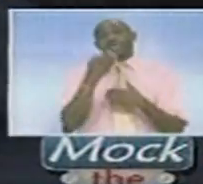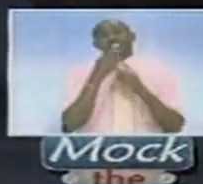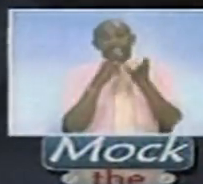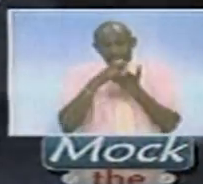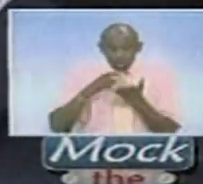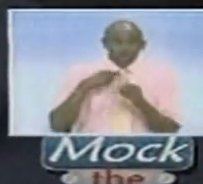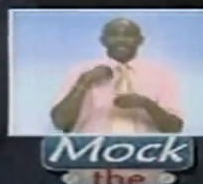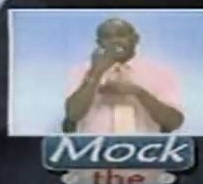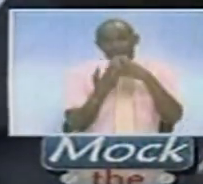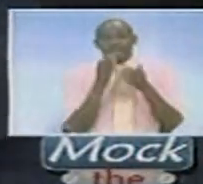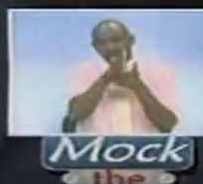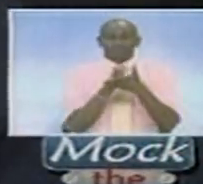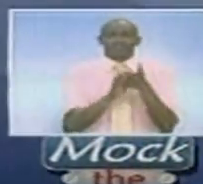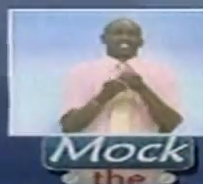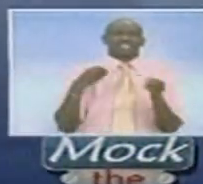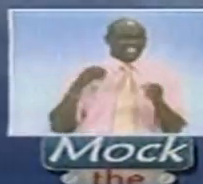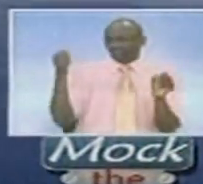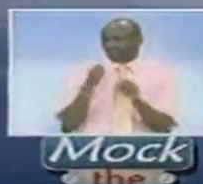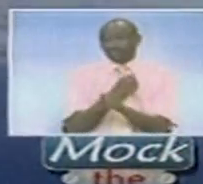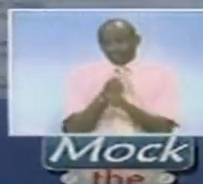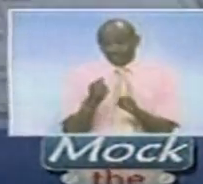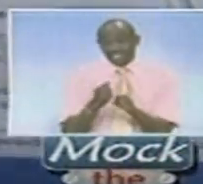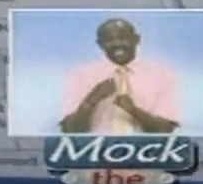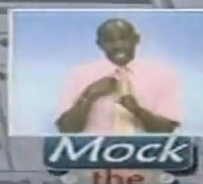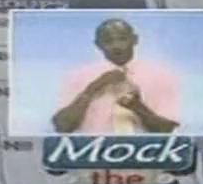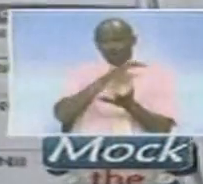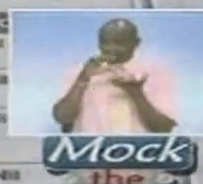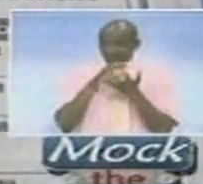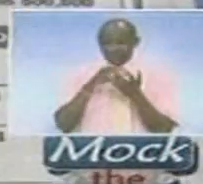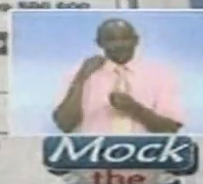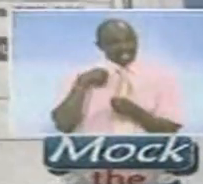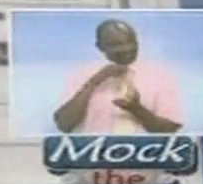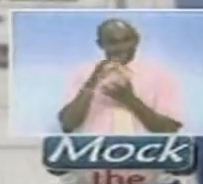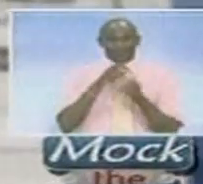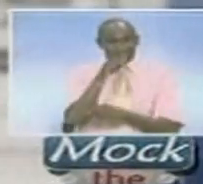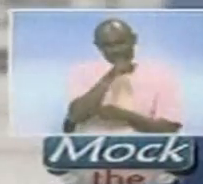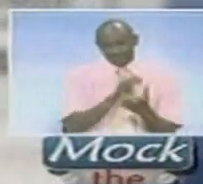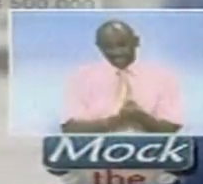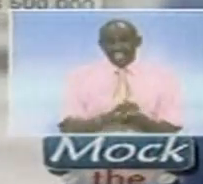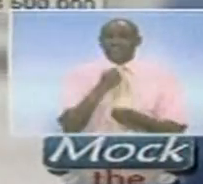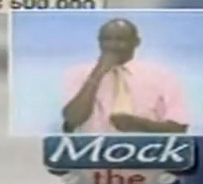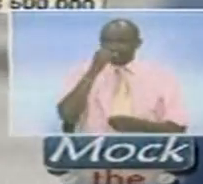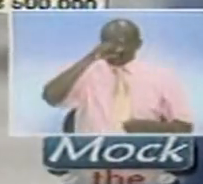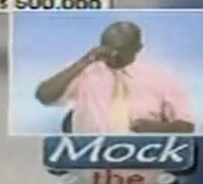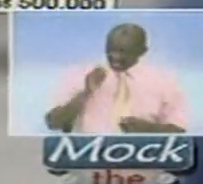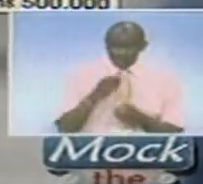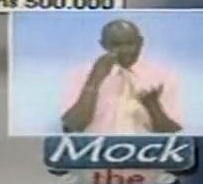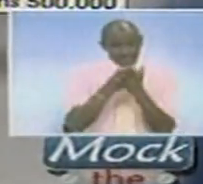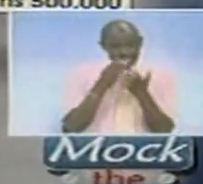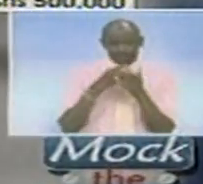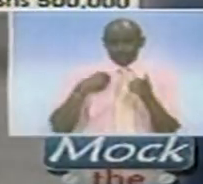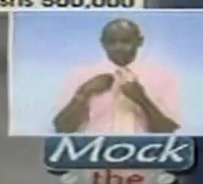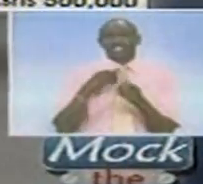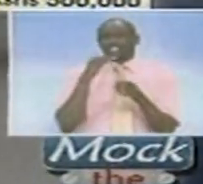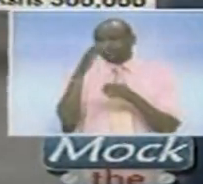dialogue, nikatiwe mkate nusu. Hakuna. And speaking of confusion, here's something confusing. 500,000 shillings to airlift